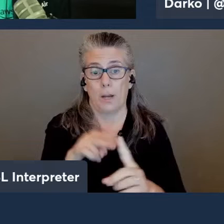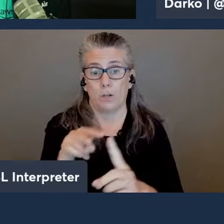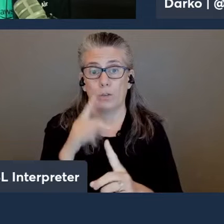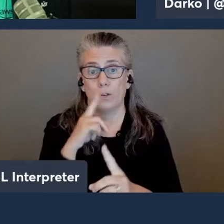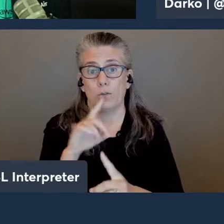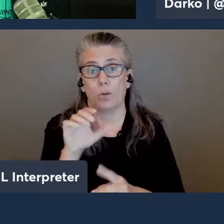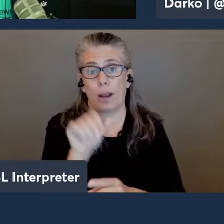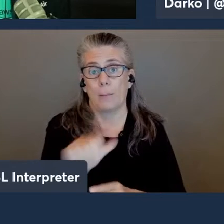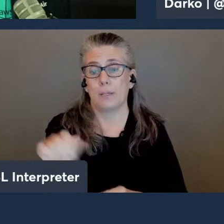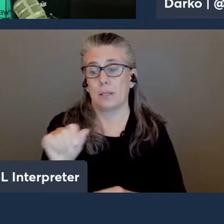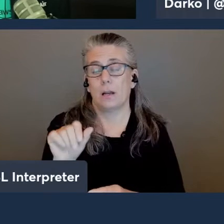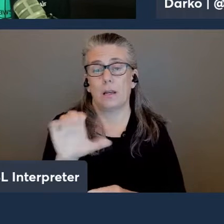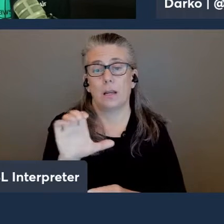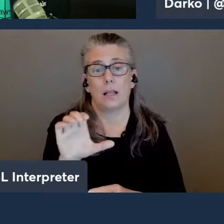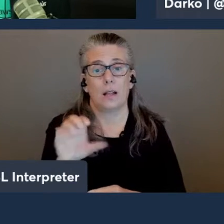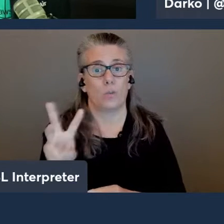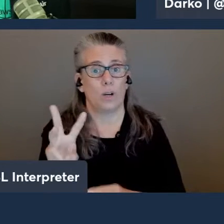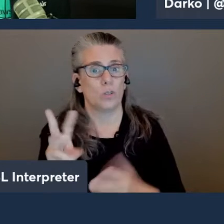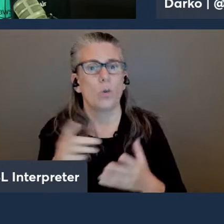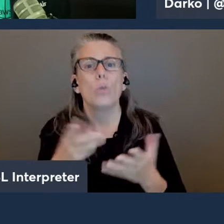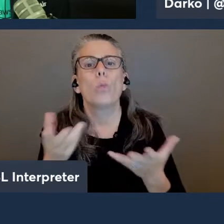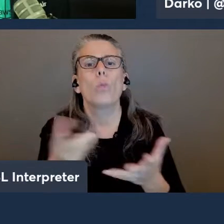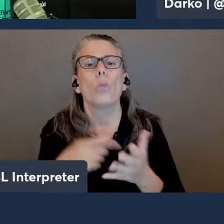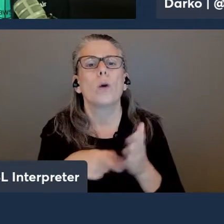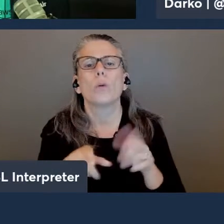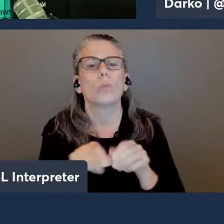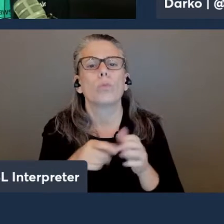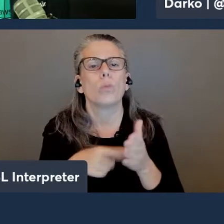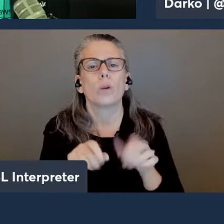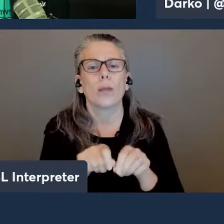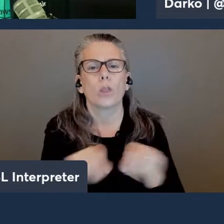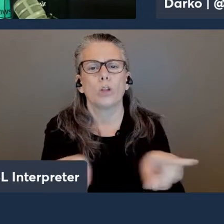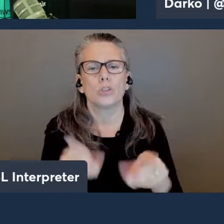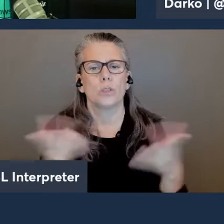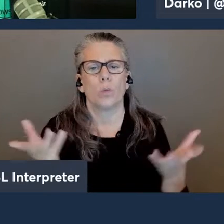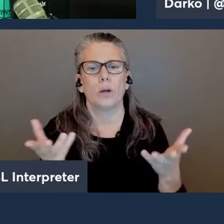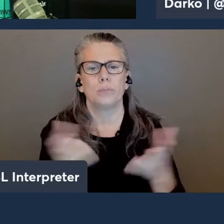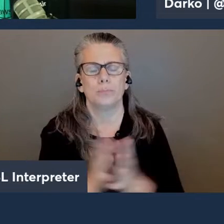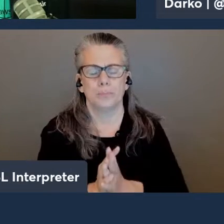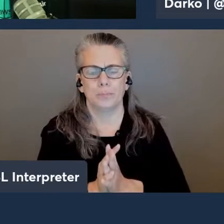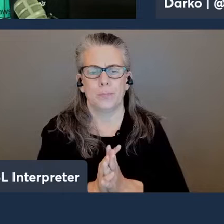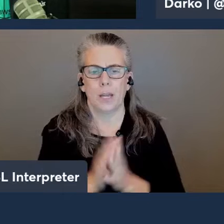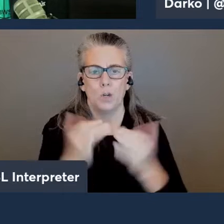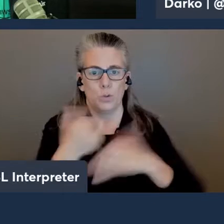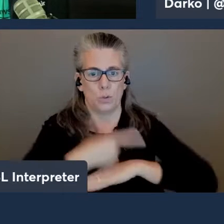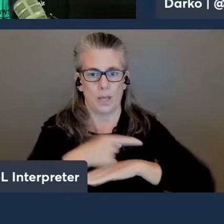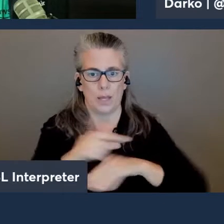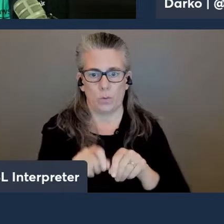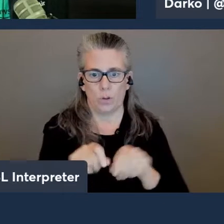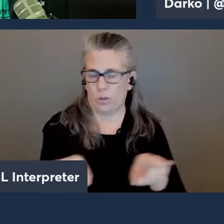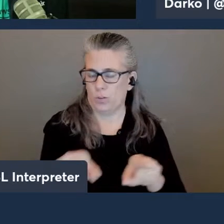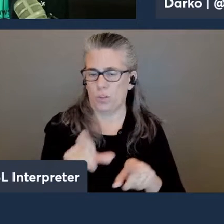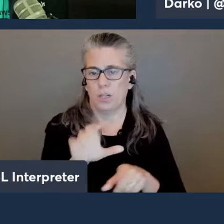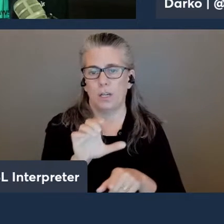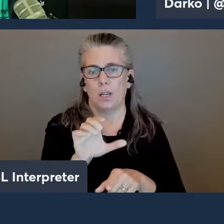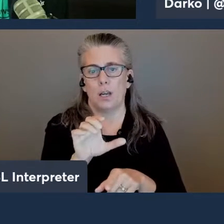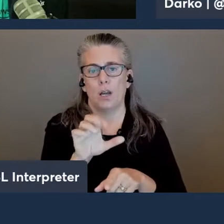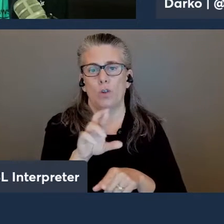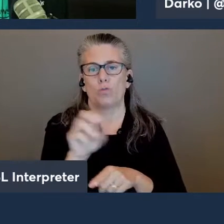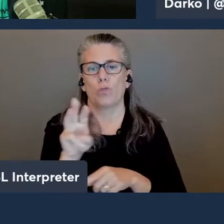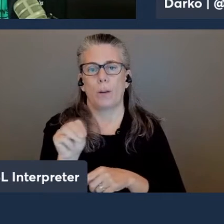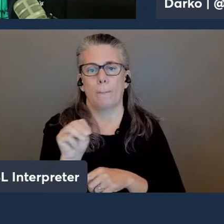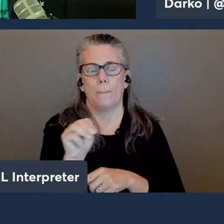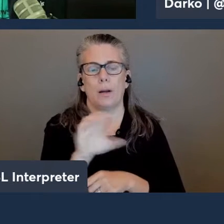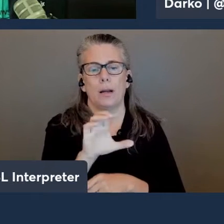that? What are we launching? Yeah, today we're launching Amazon CloudWatch RUM. Okay. So it's a new feature that